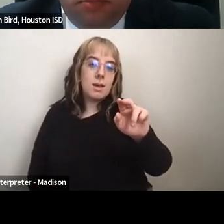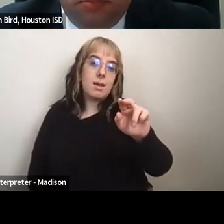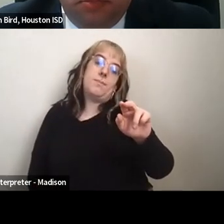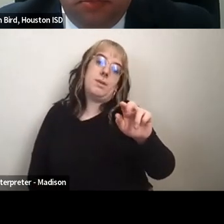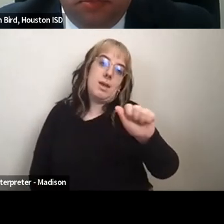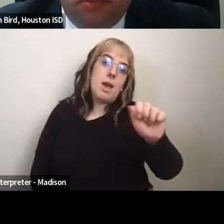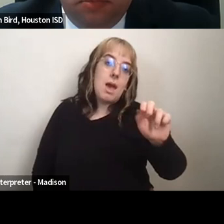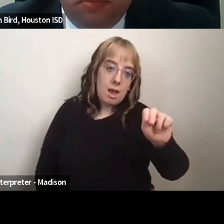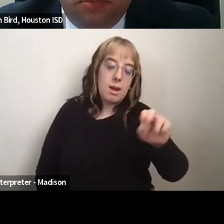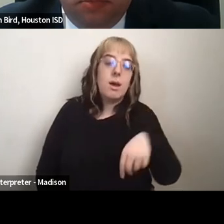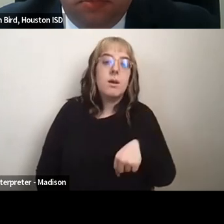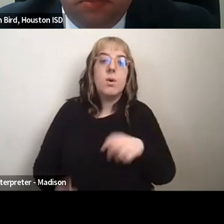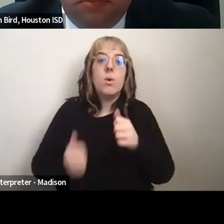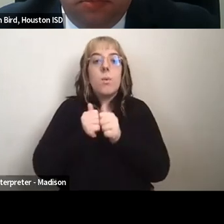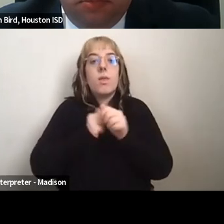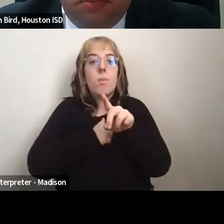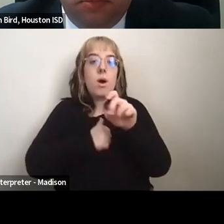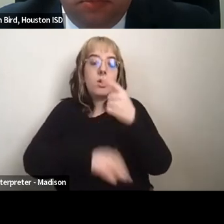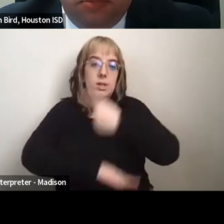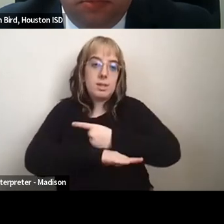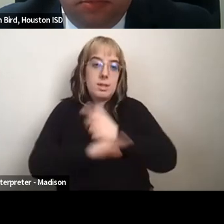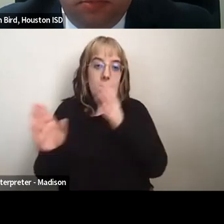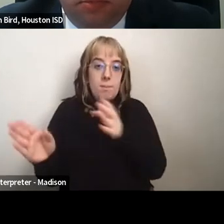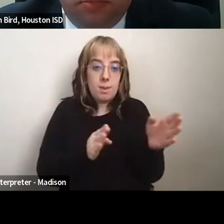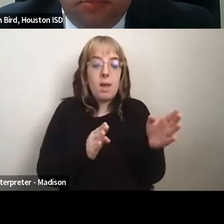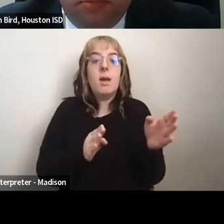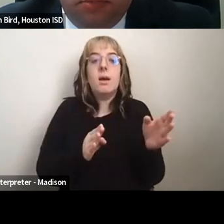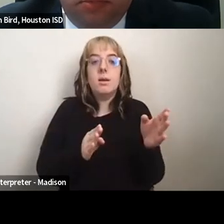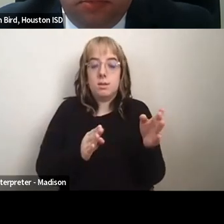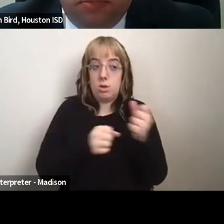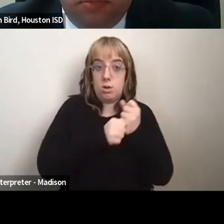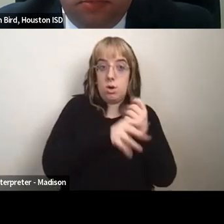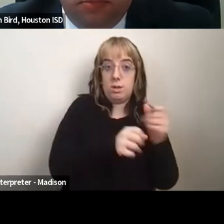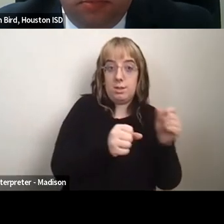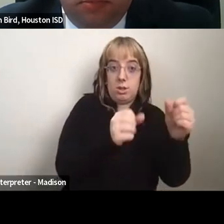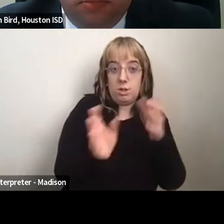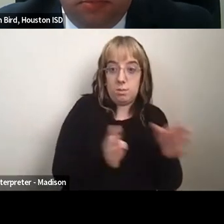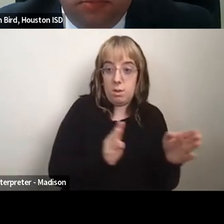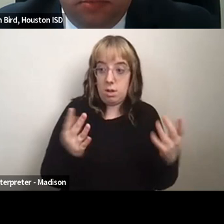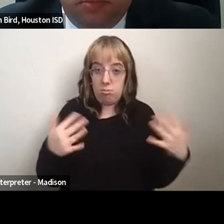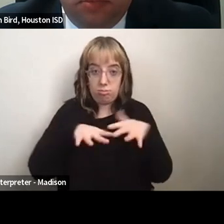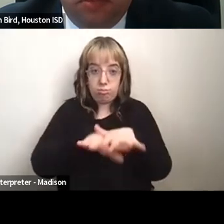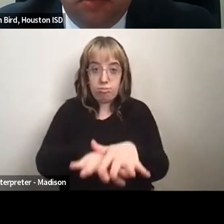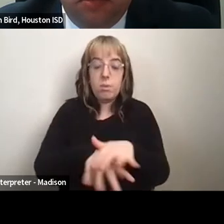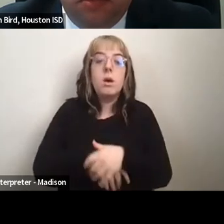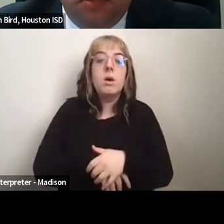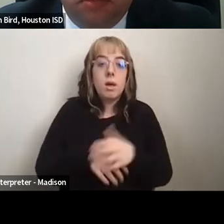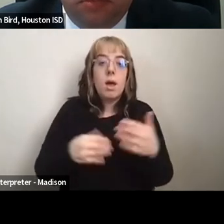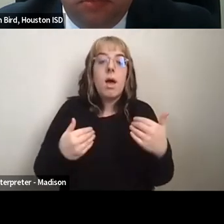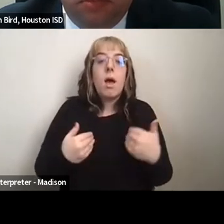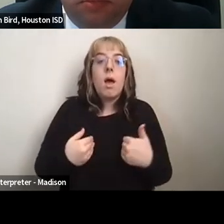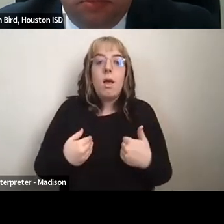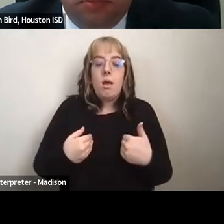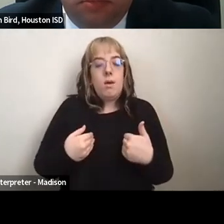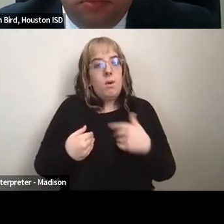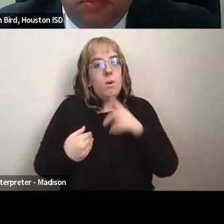with the 100-day plan, and then what led into the strategic plan, there is a pillar and a